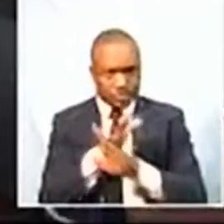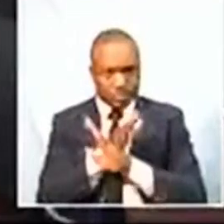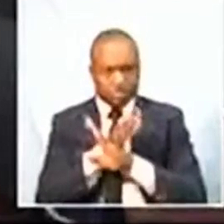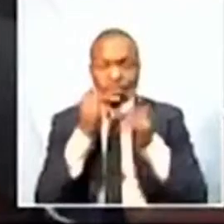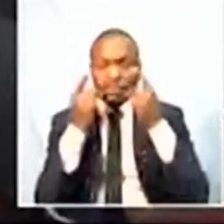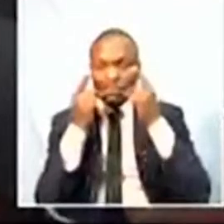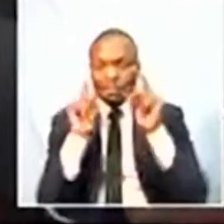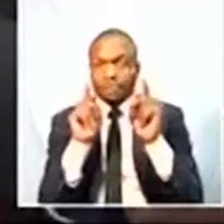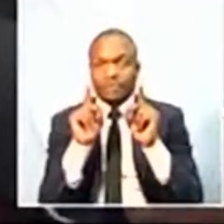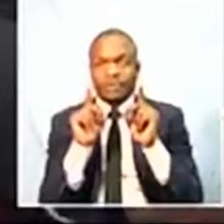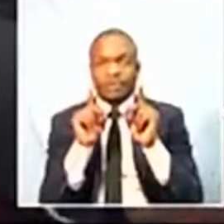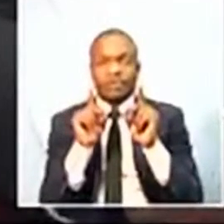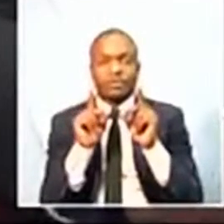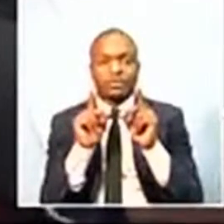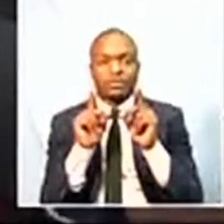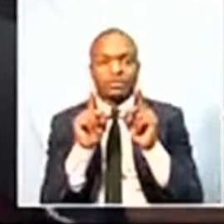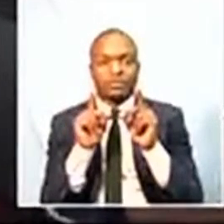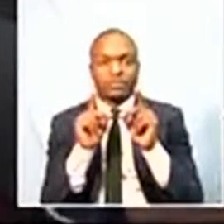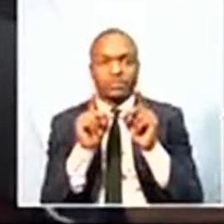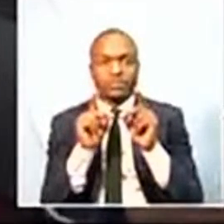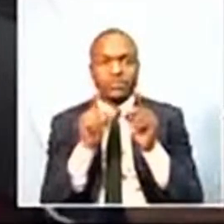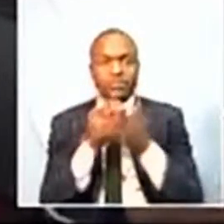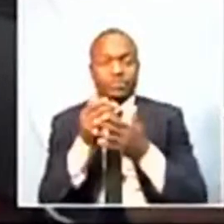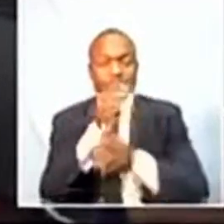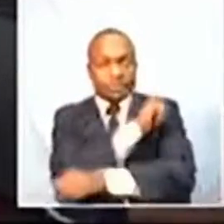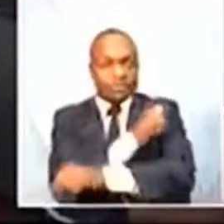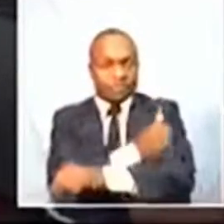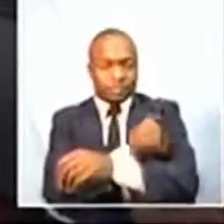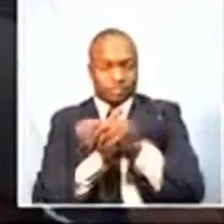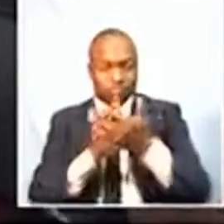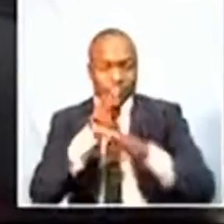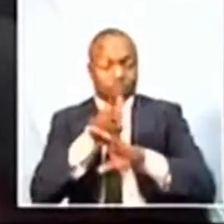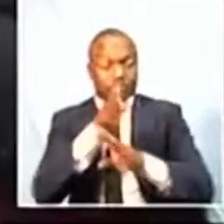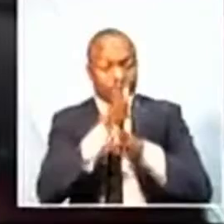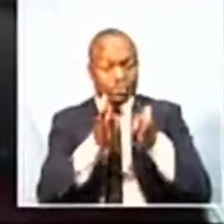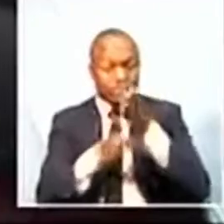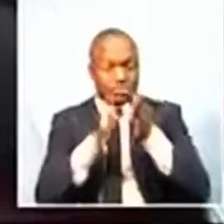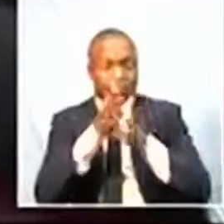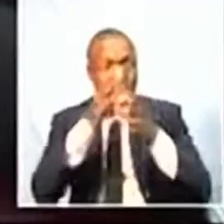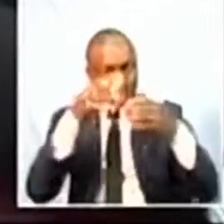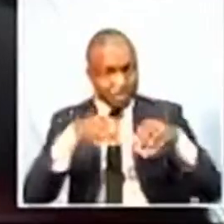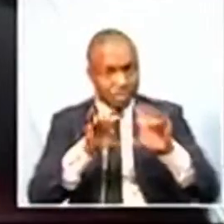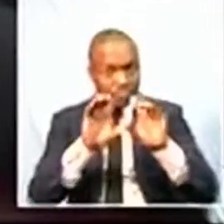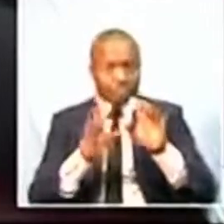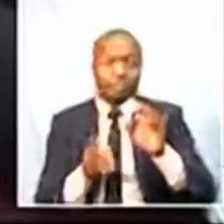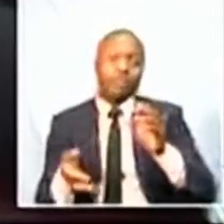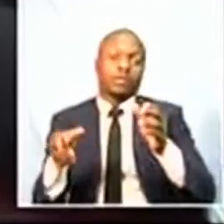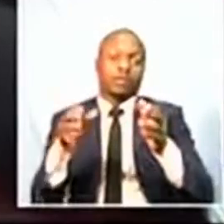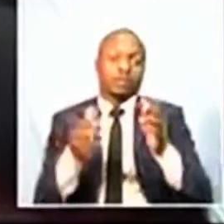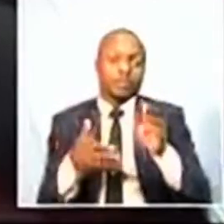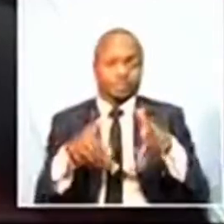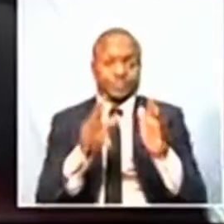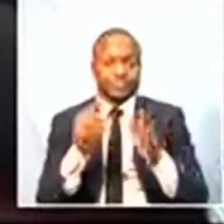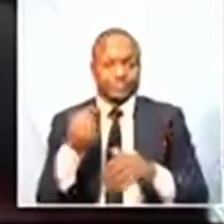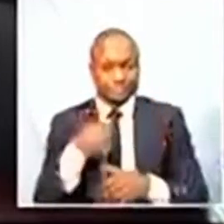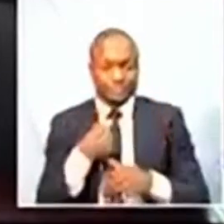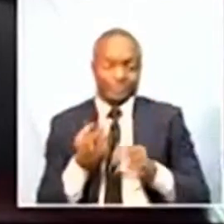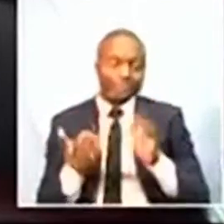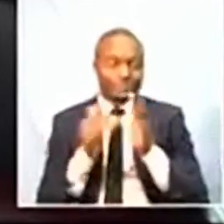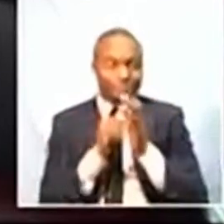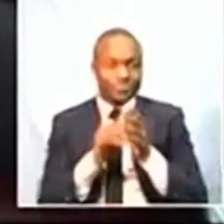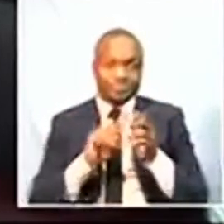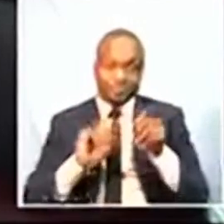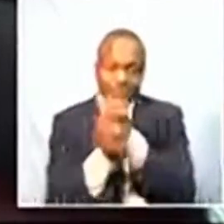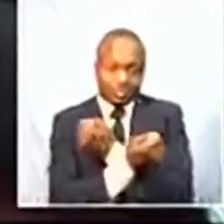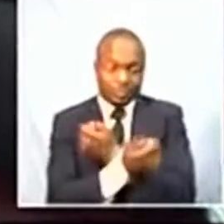Public Procurement Authority, after which construction works resumed. Chair, again, allow me to